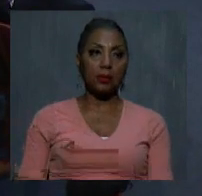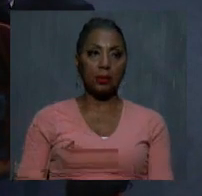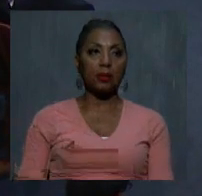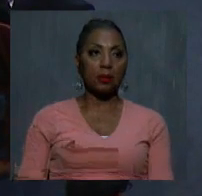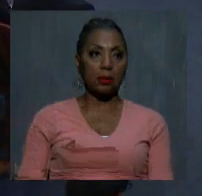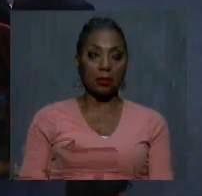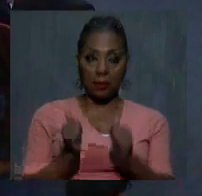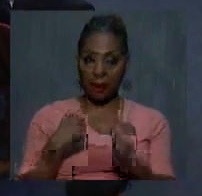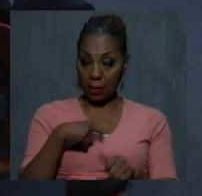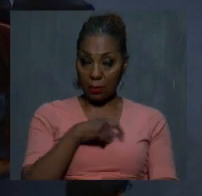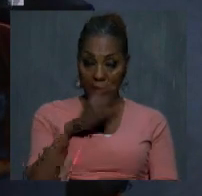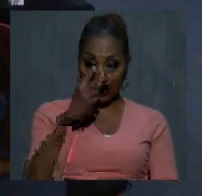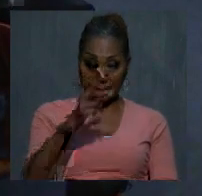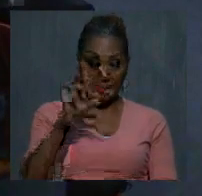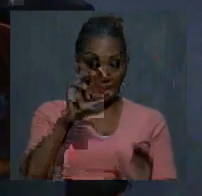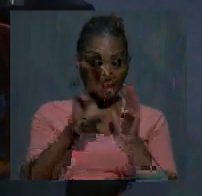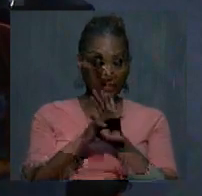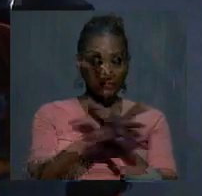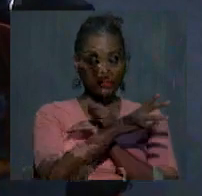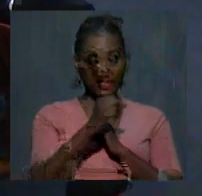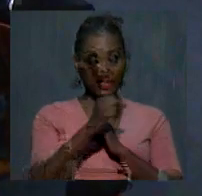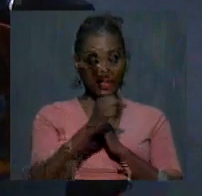we, the,